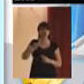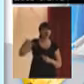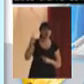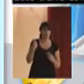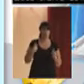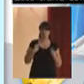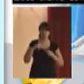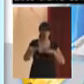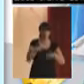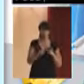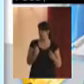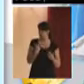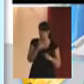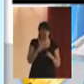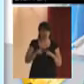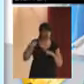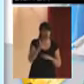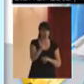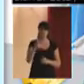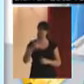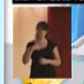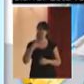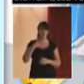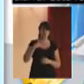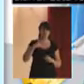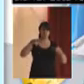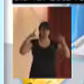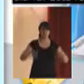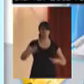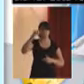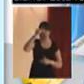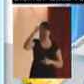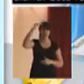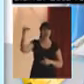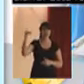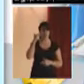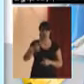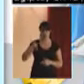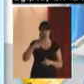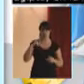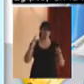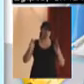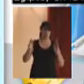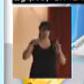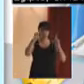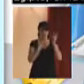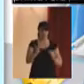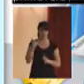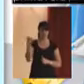practical consequences on our daily practice. This is Tahrir Square in Egypt after the uprisings from the Arab